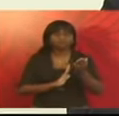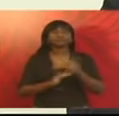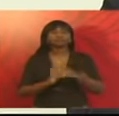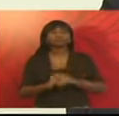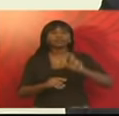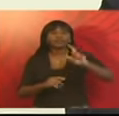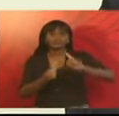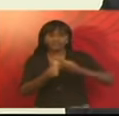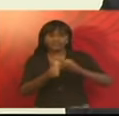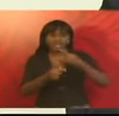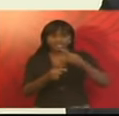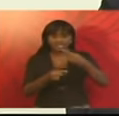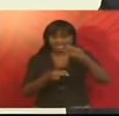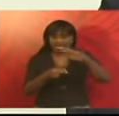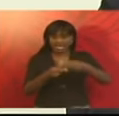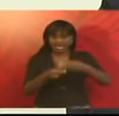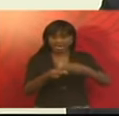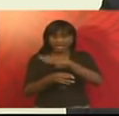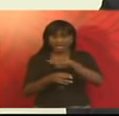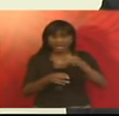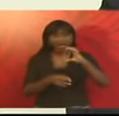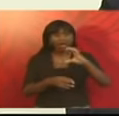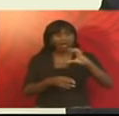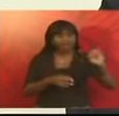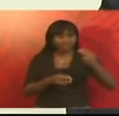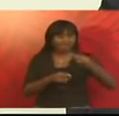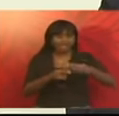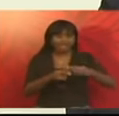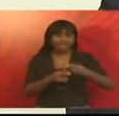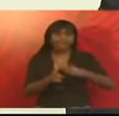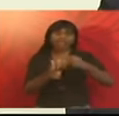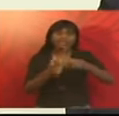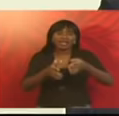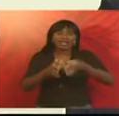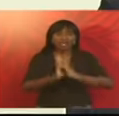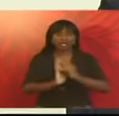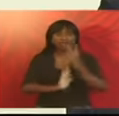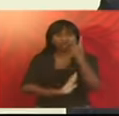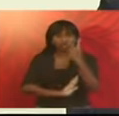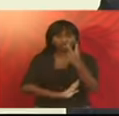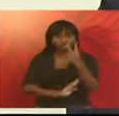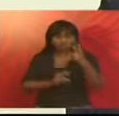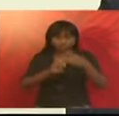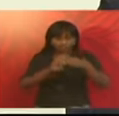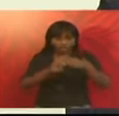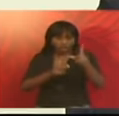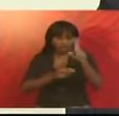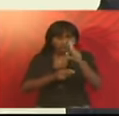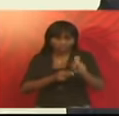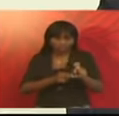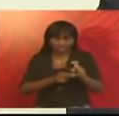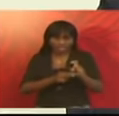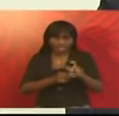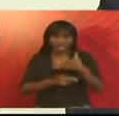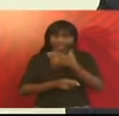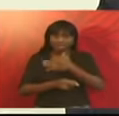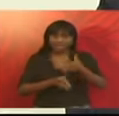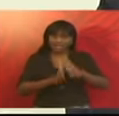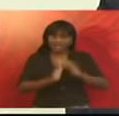your name and the name of the media house that you represent before asking the allocated 2 brief questions. Please ask